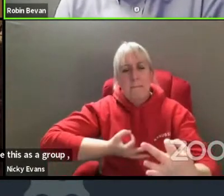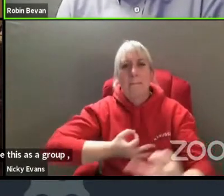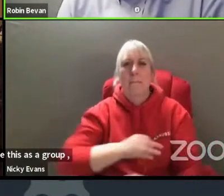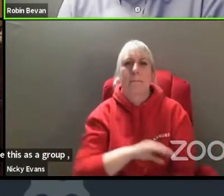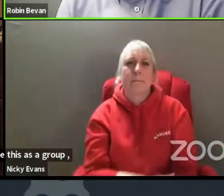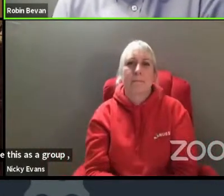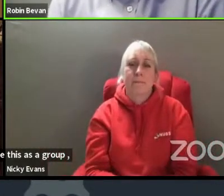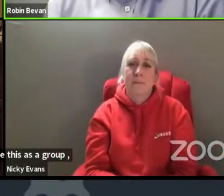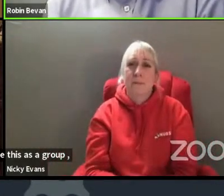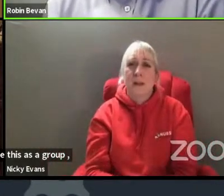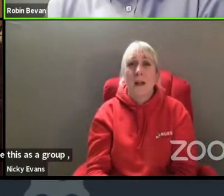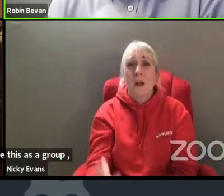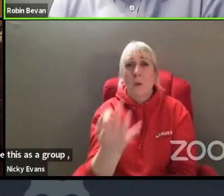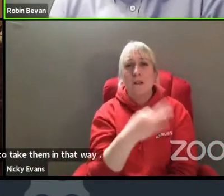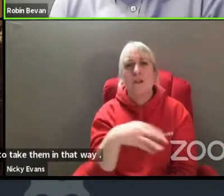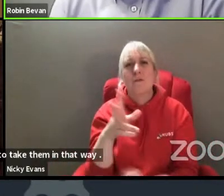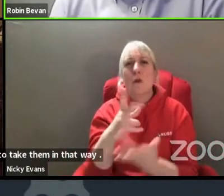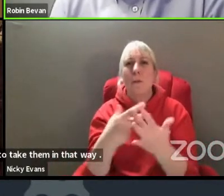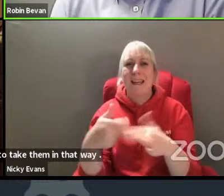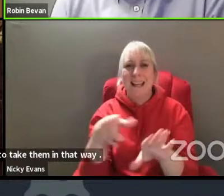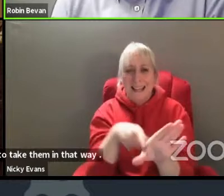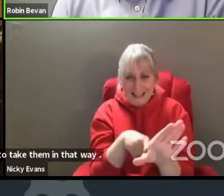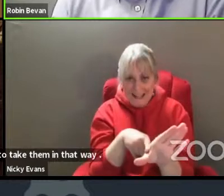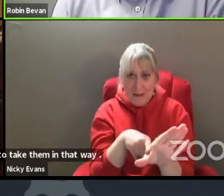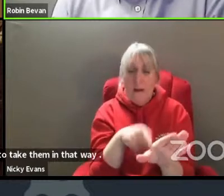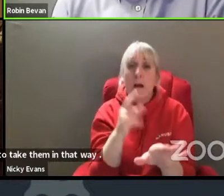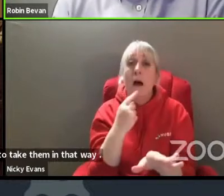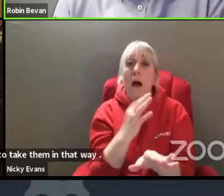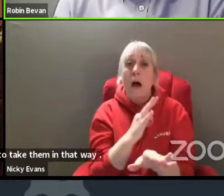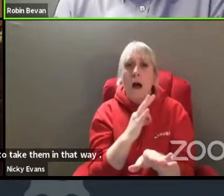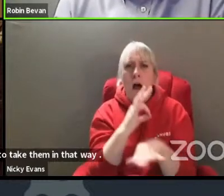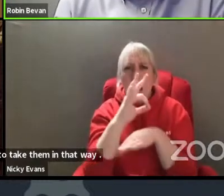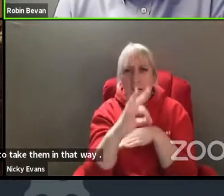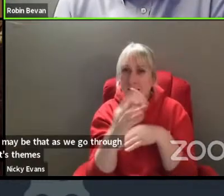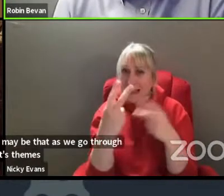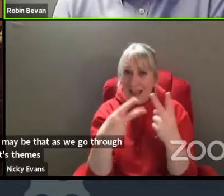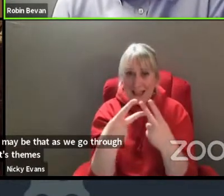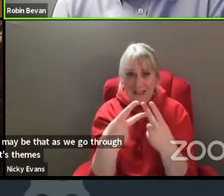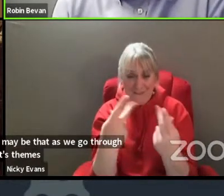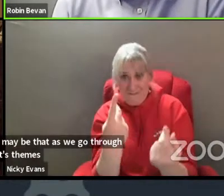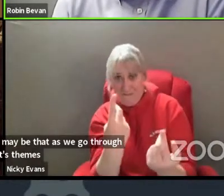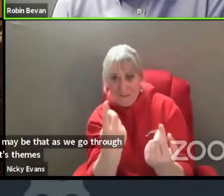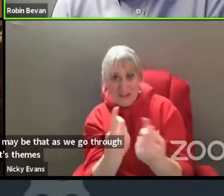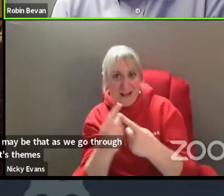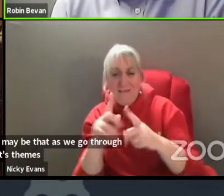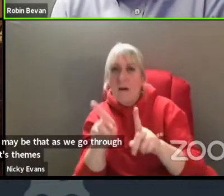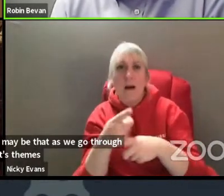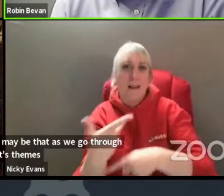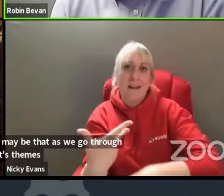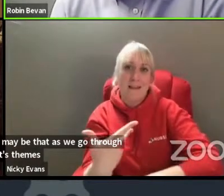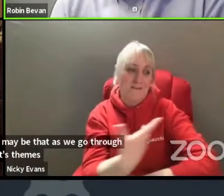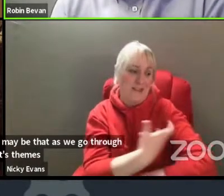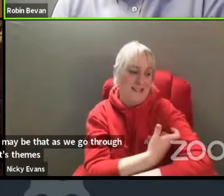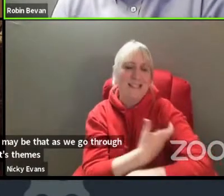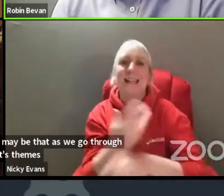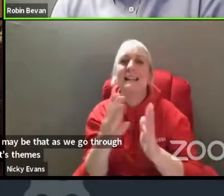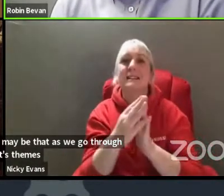A question from Nikki. It says, how about those that cannot be vaccinated, such as pregnant